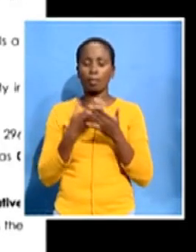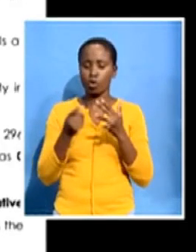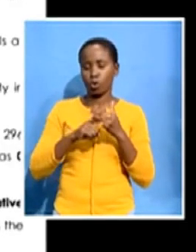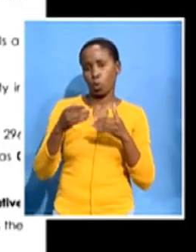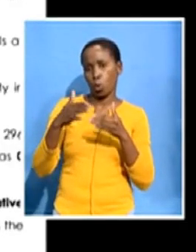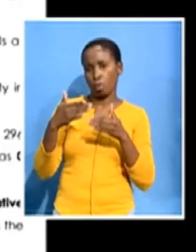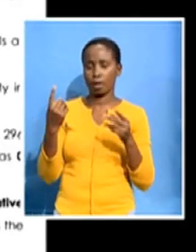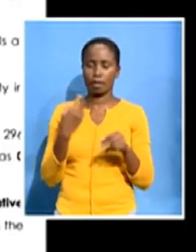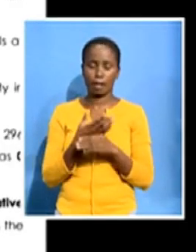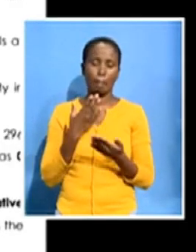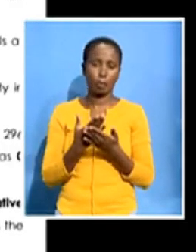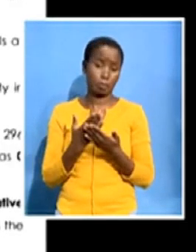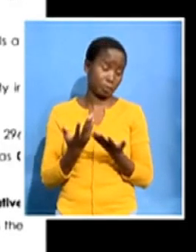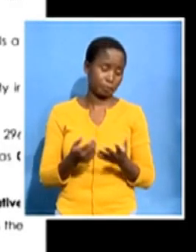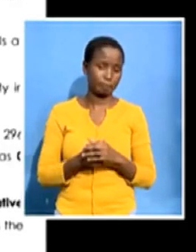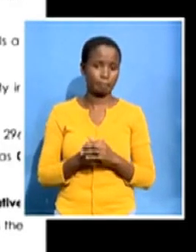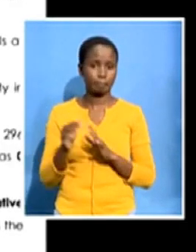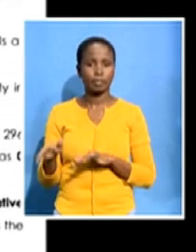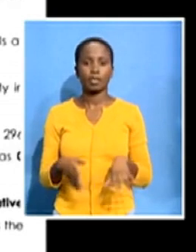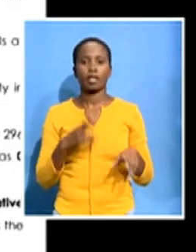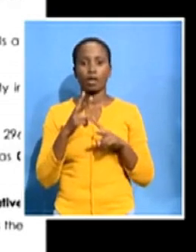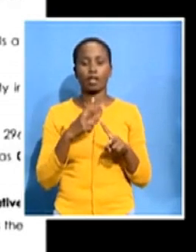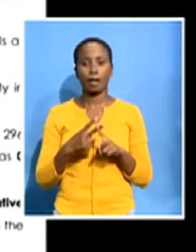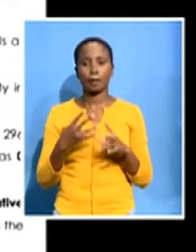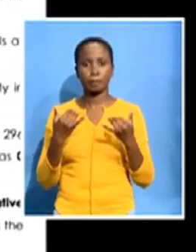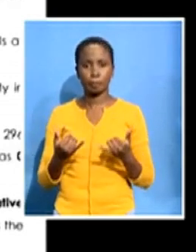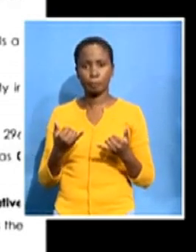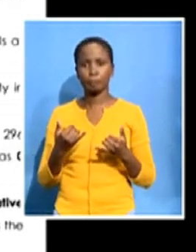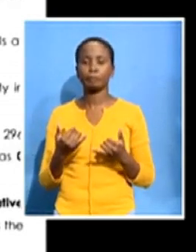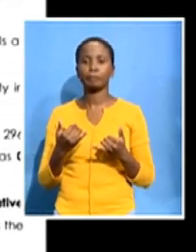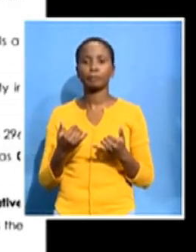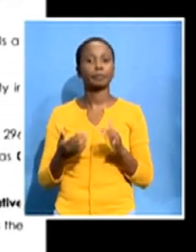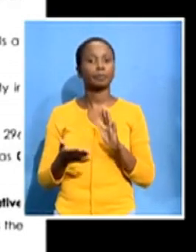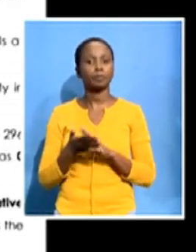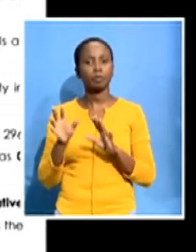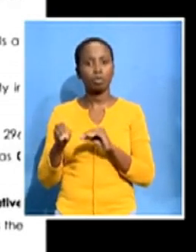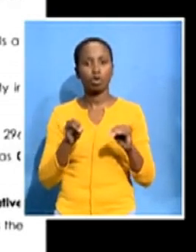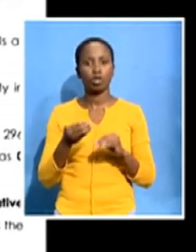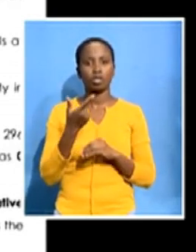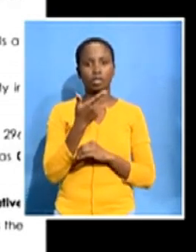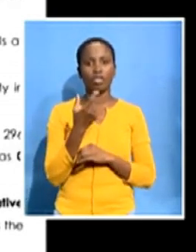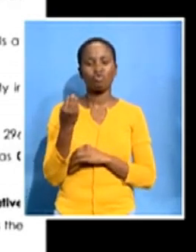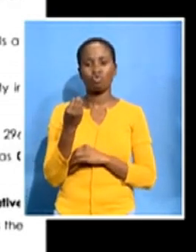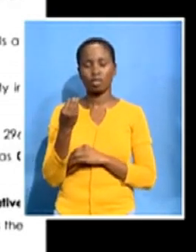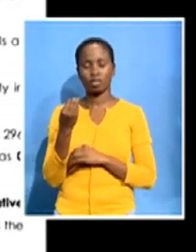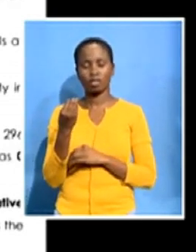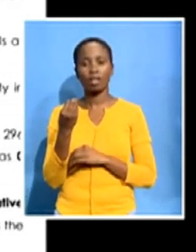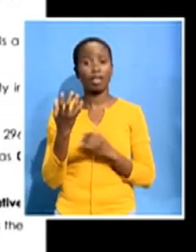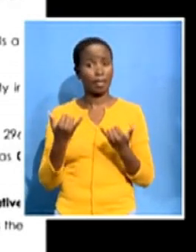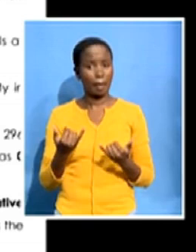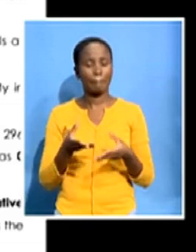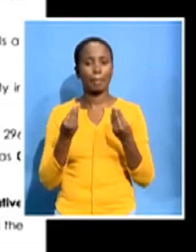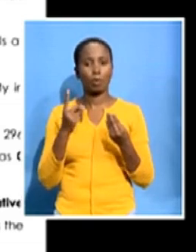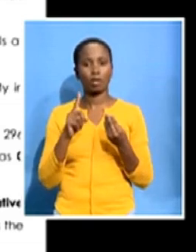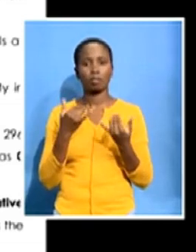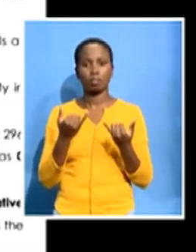can say we edging down to about the 700 mark. There's only 756 COVID patients in our